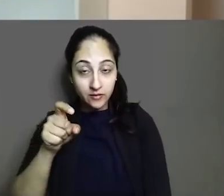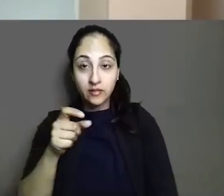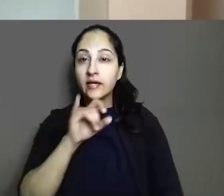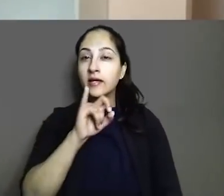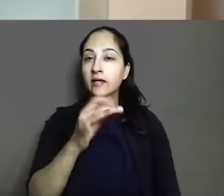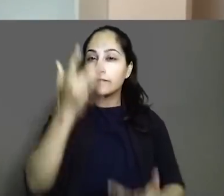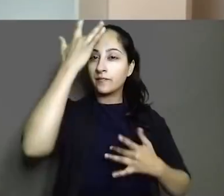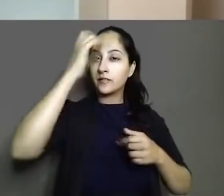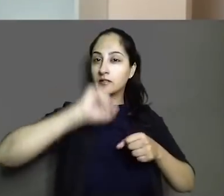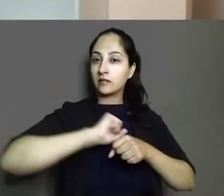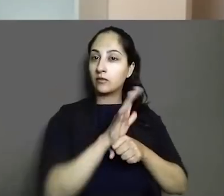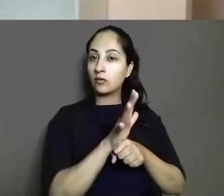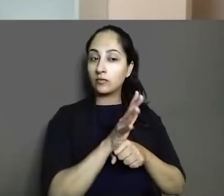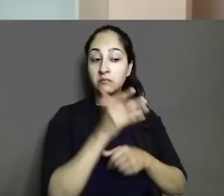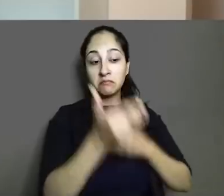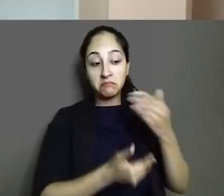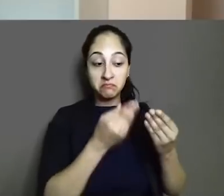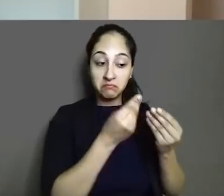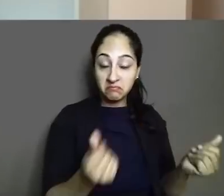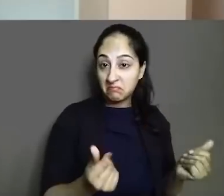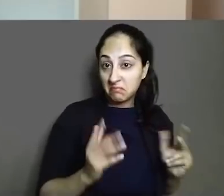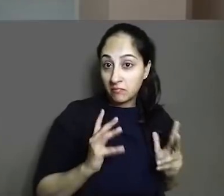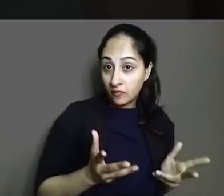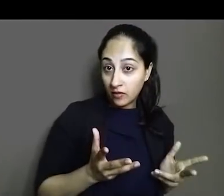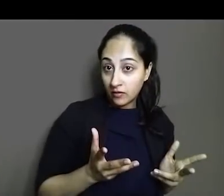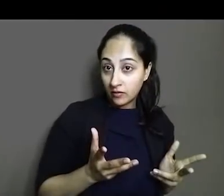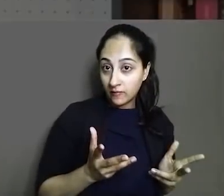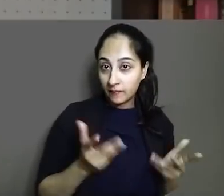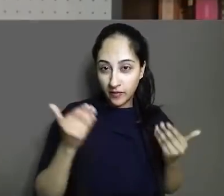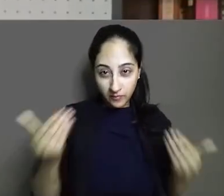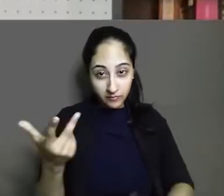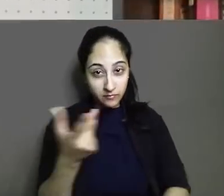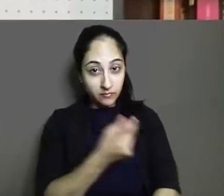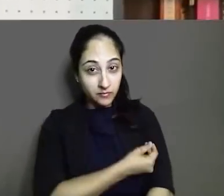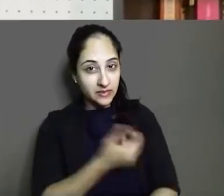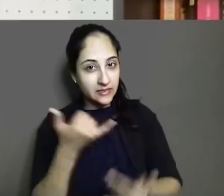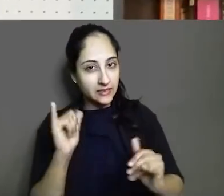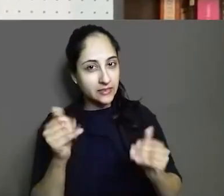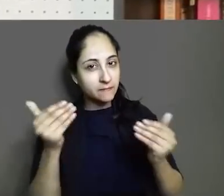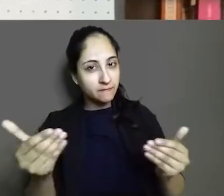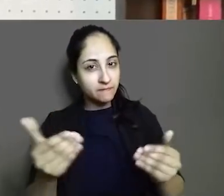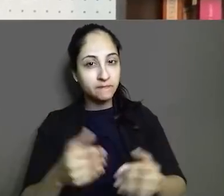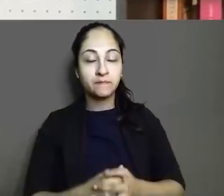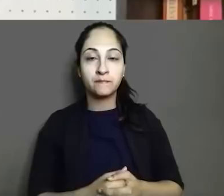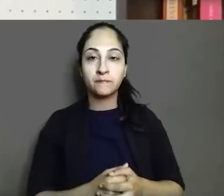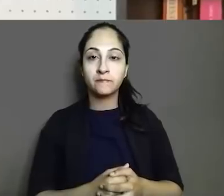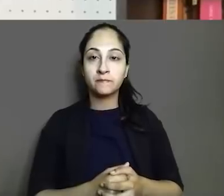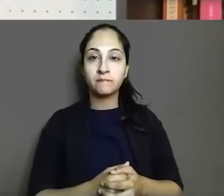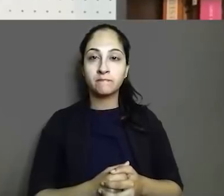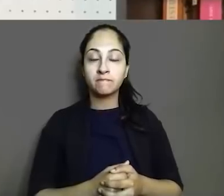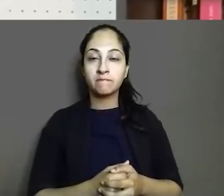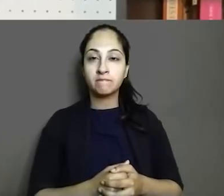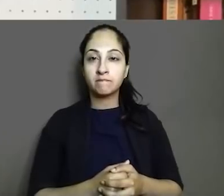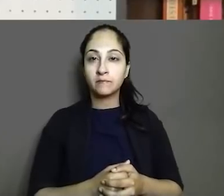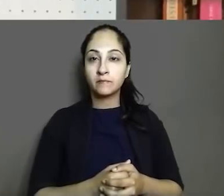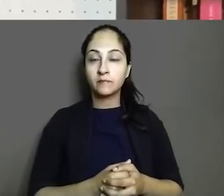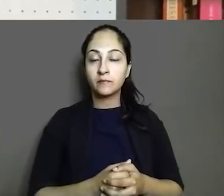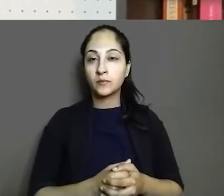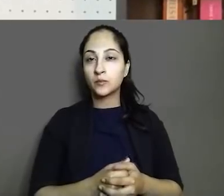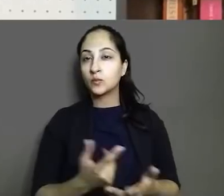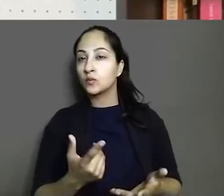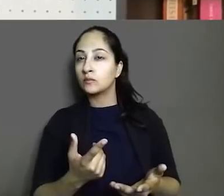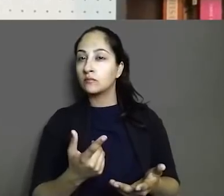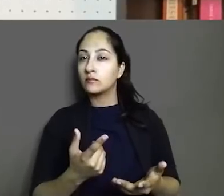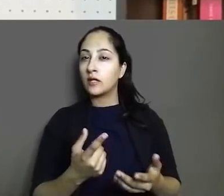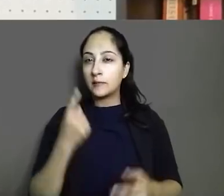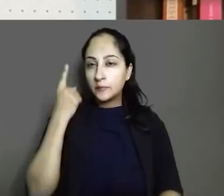are the short-term and long-term effects of the vaccine? So thank you, and this is an excellent question.